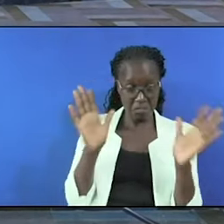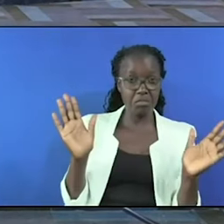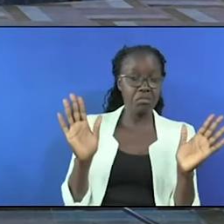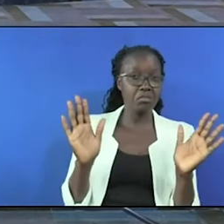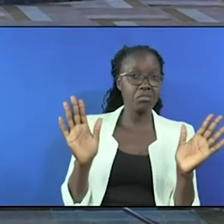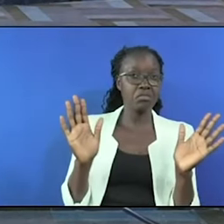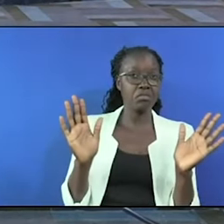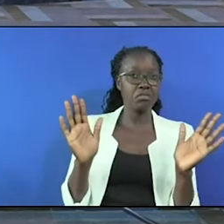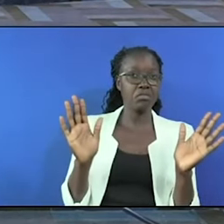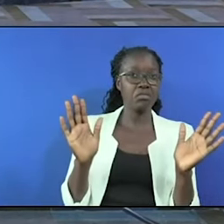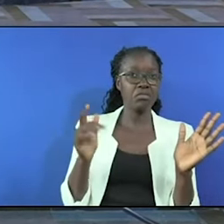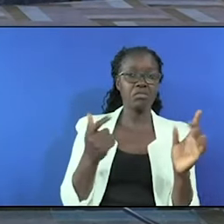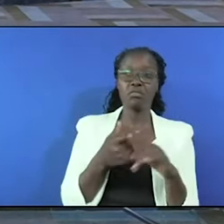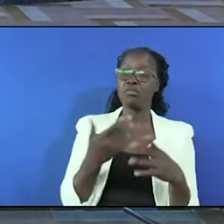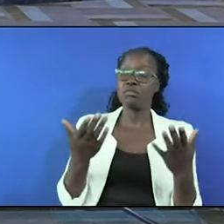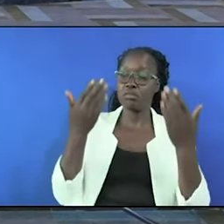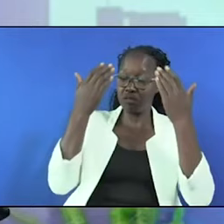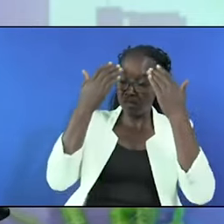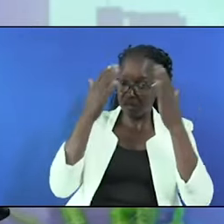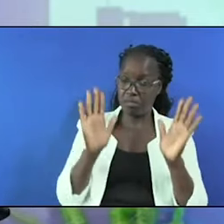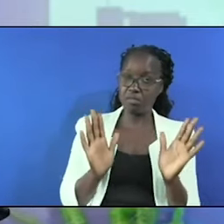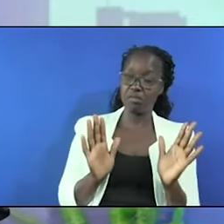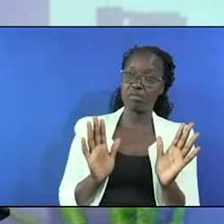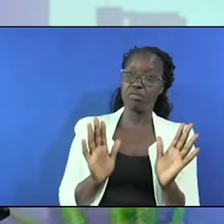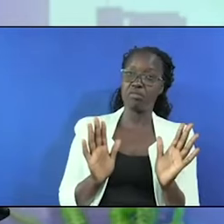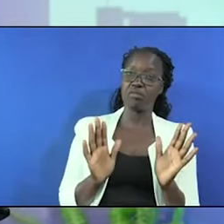Neither did I know where I was coming from.